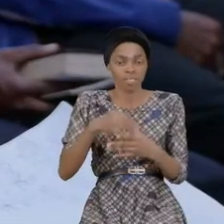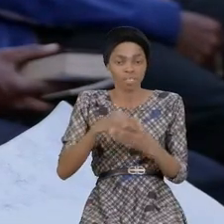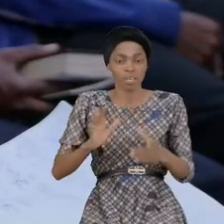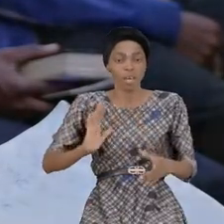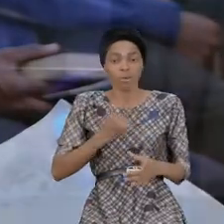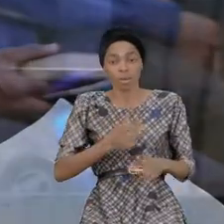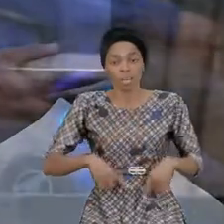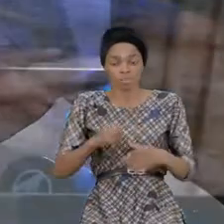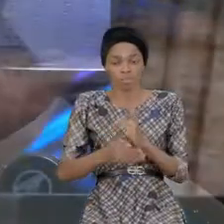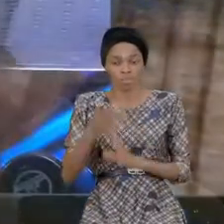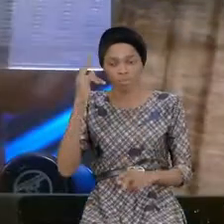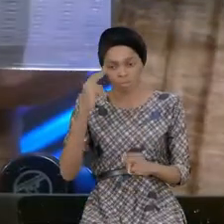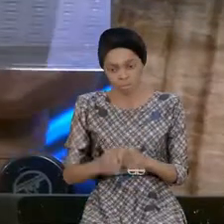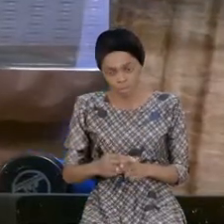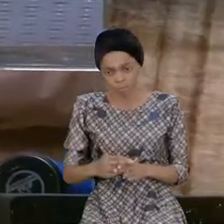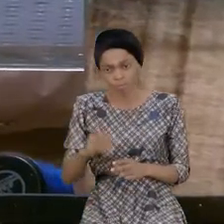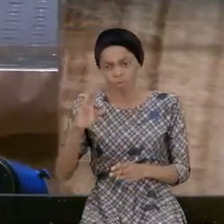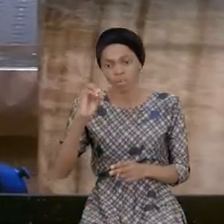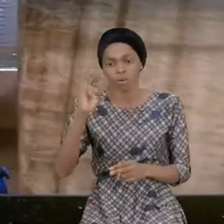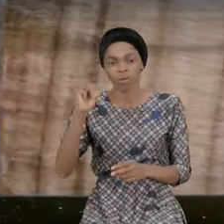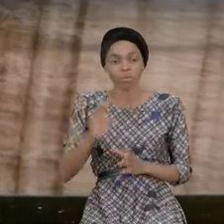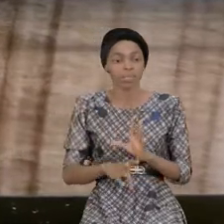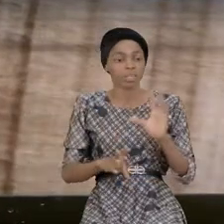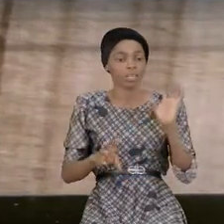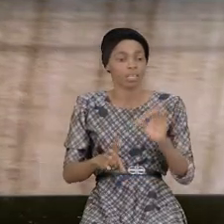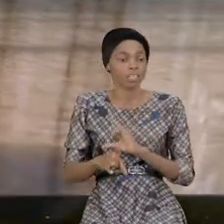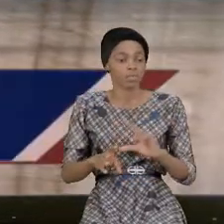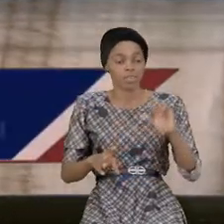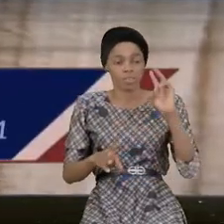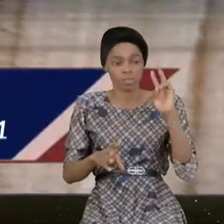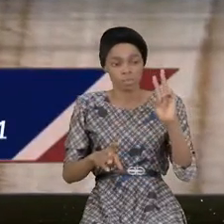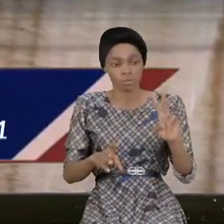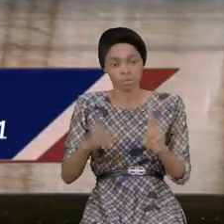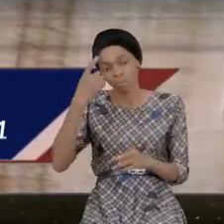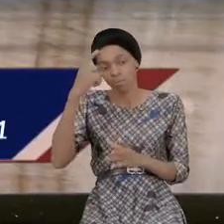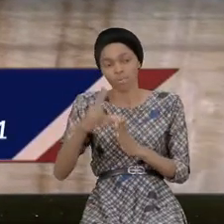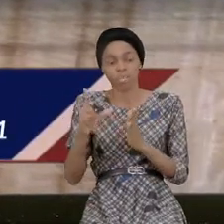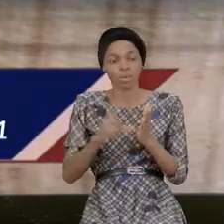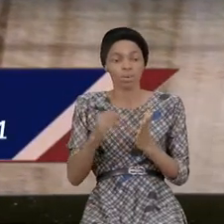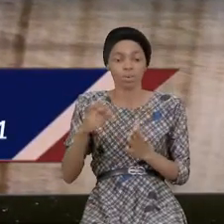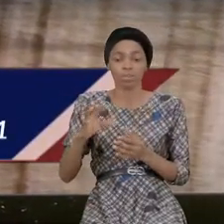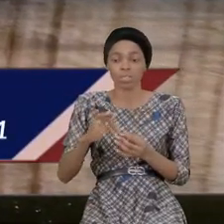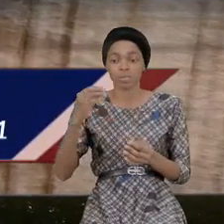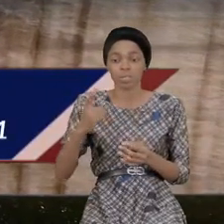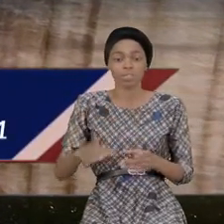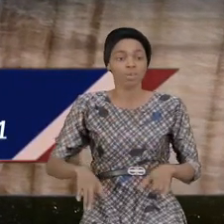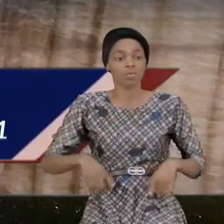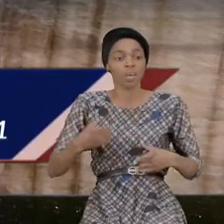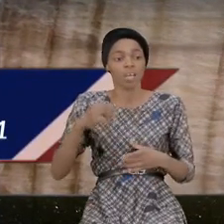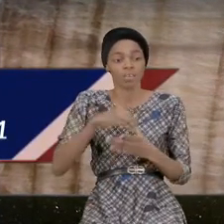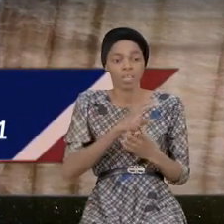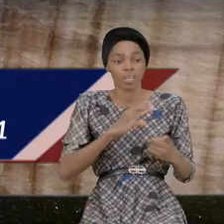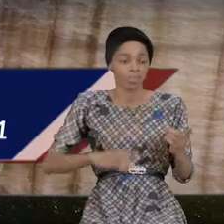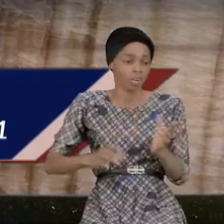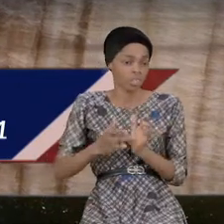Romans chapter 8, verse 2. In Romans chapter 8, verse 2, for the law of the Spirit of life in